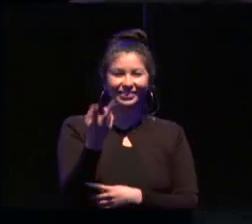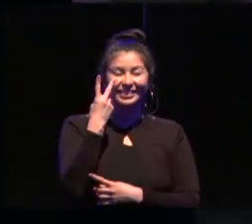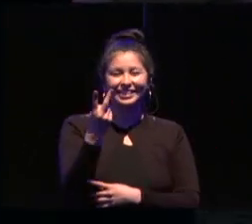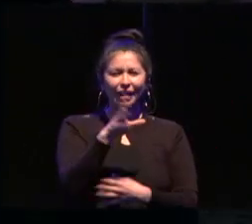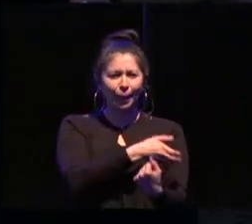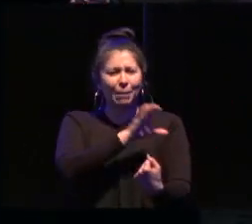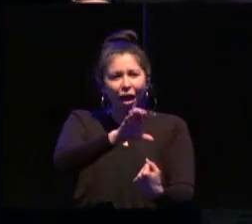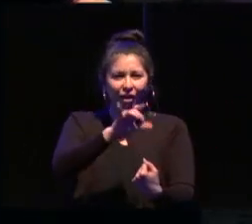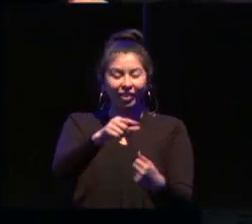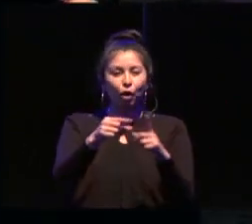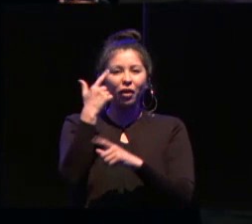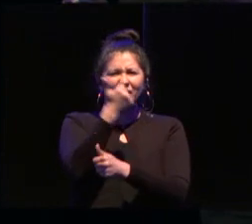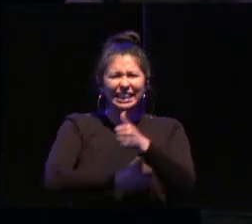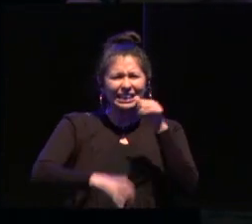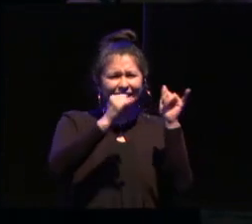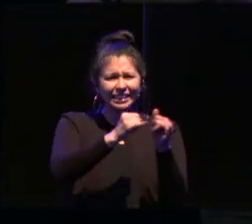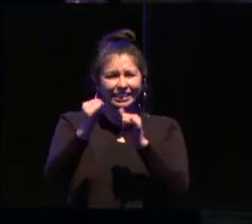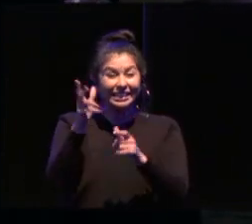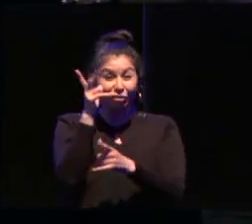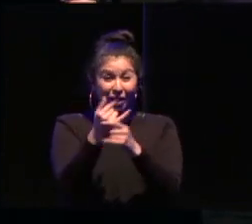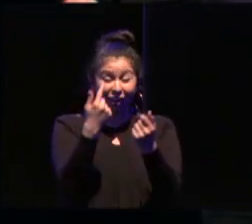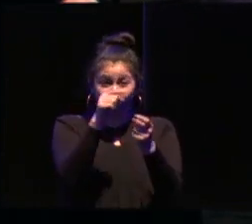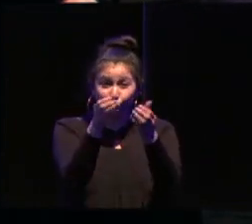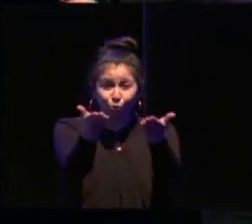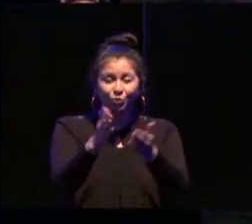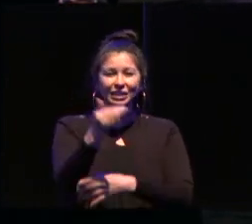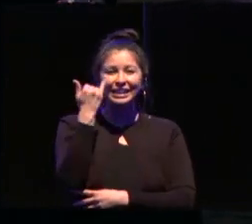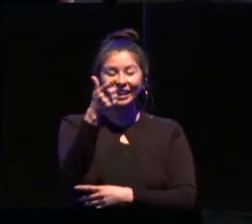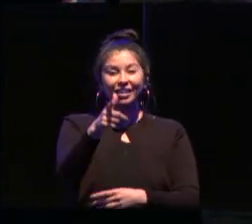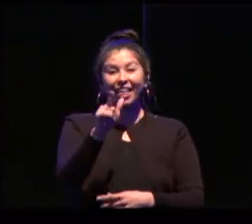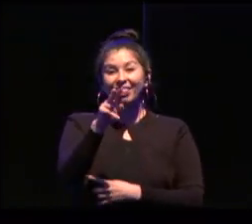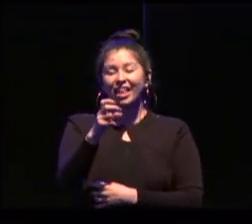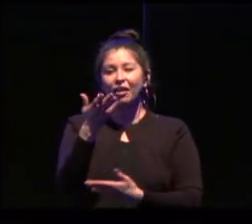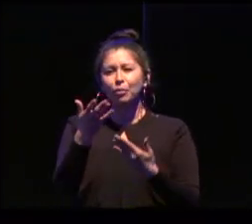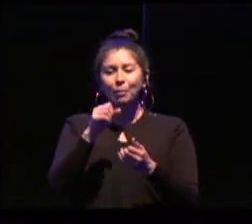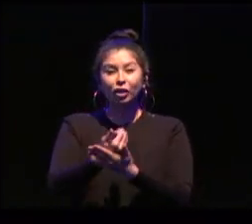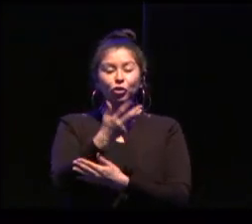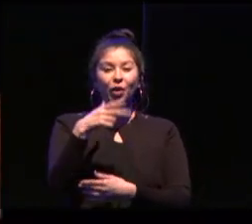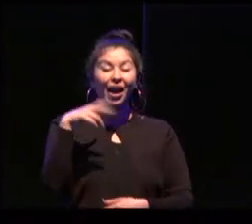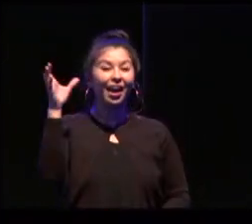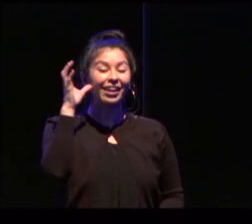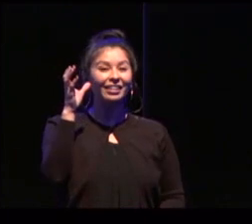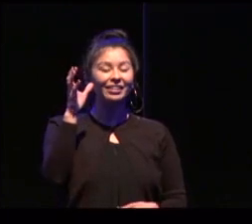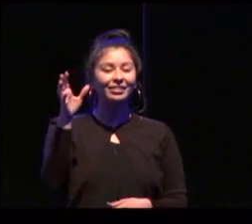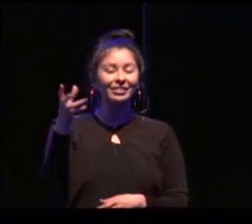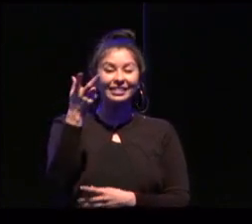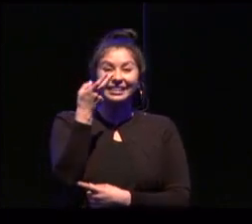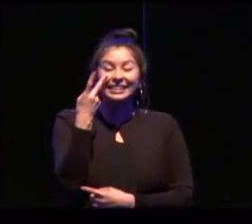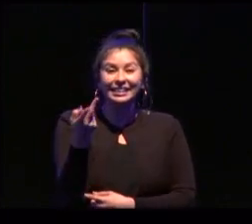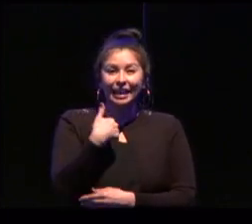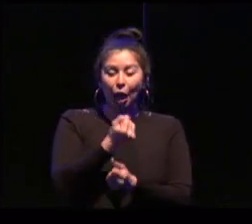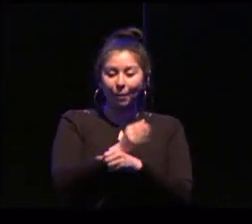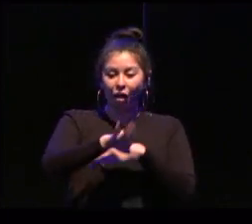through the power of this word for each and every individual listening right now, that their life may be made new. I hear it. Behold, I make